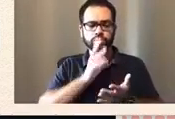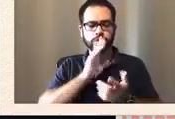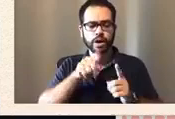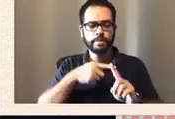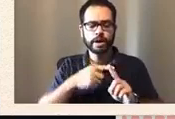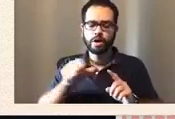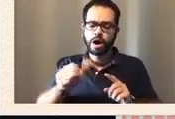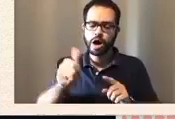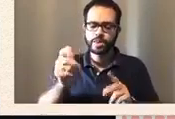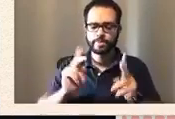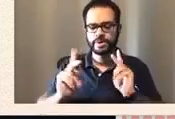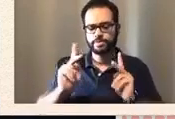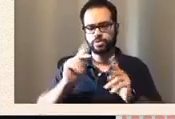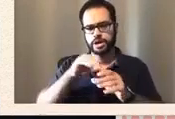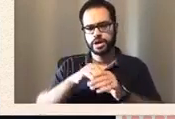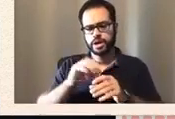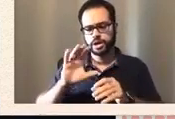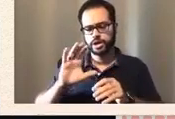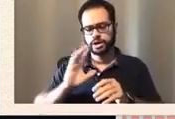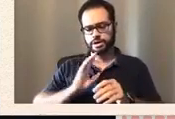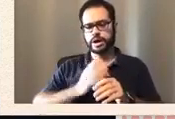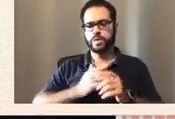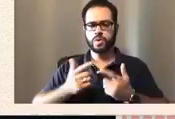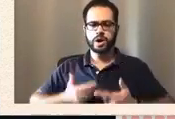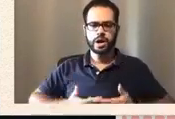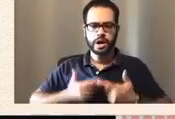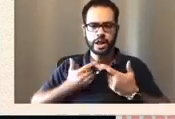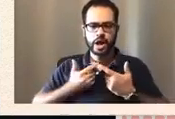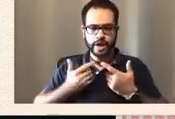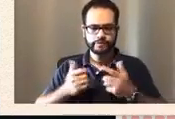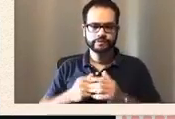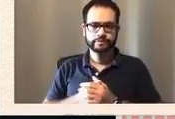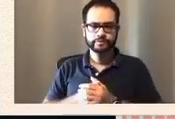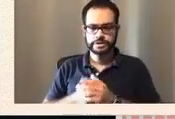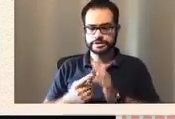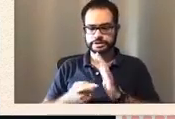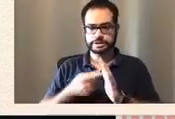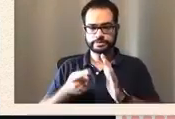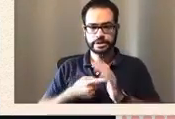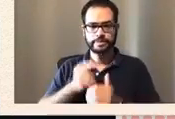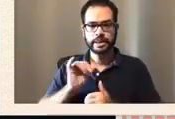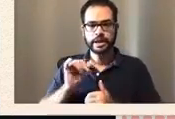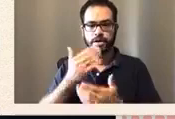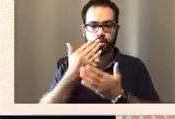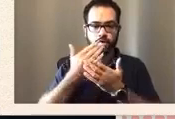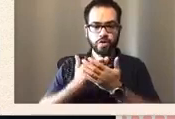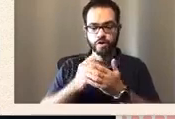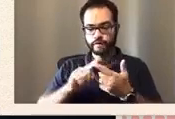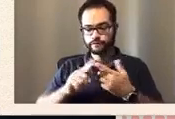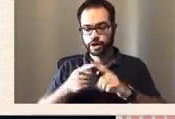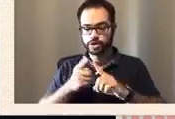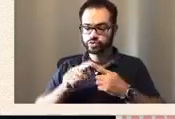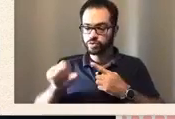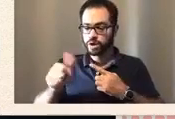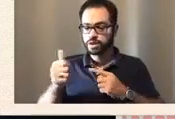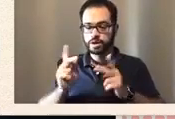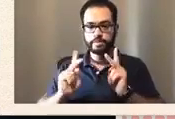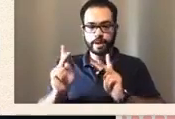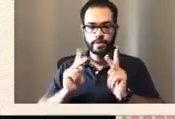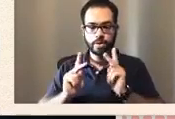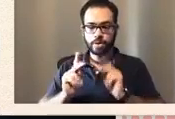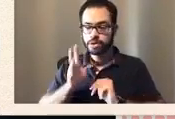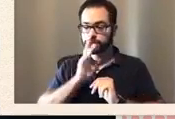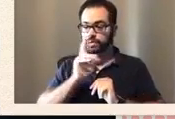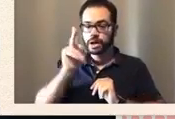lives. And sometimes, as a good friend to other people with disabilities, speaking up for